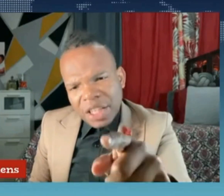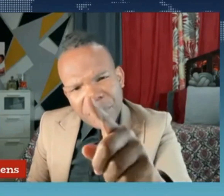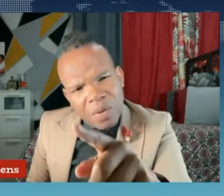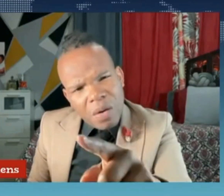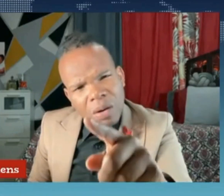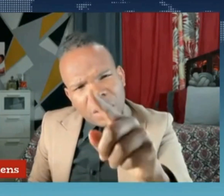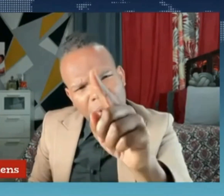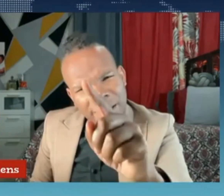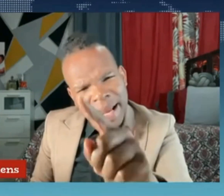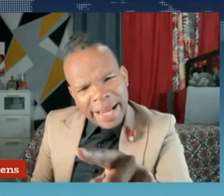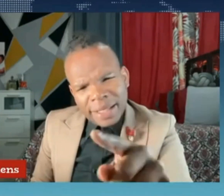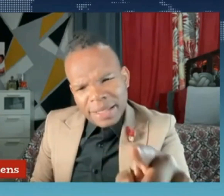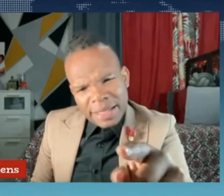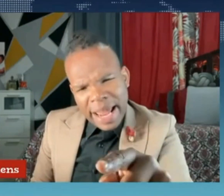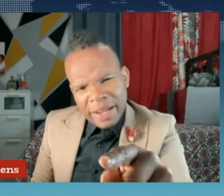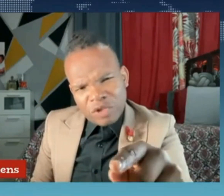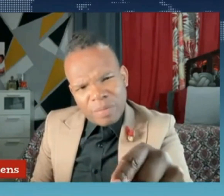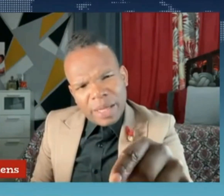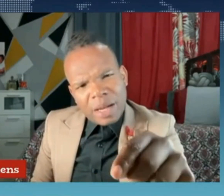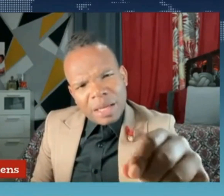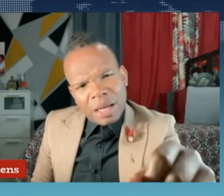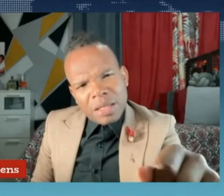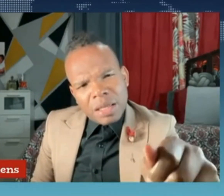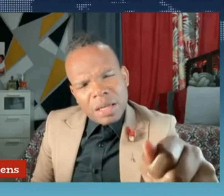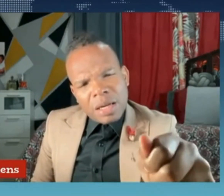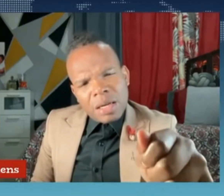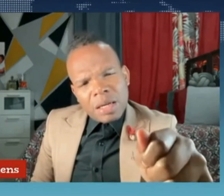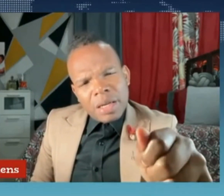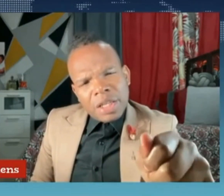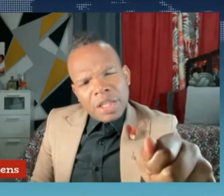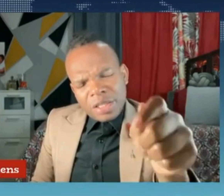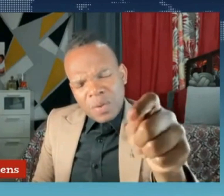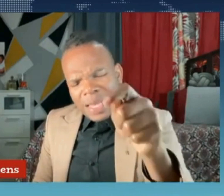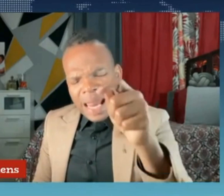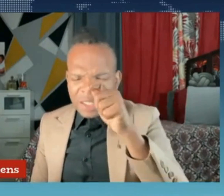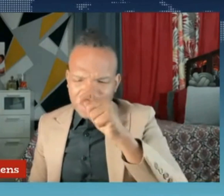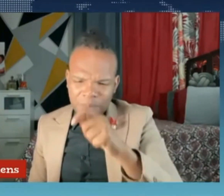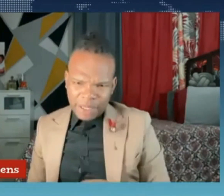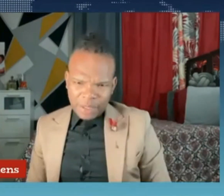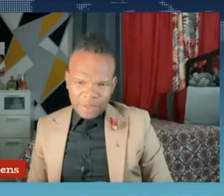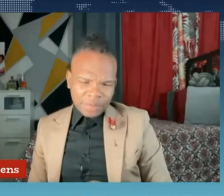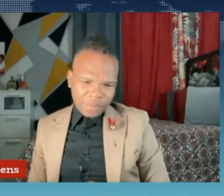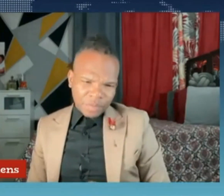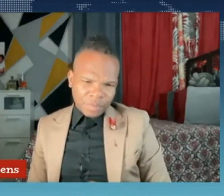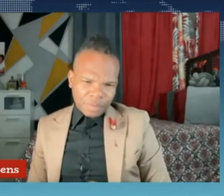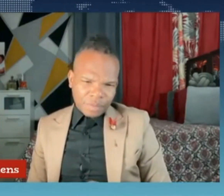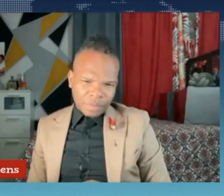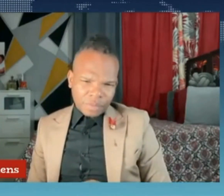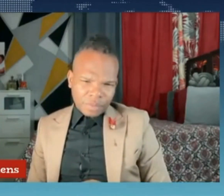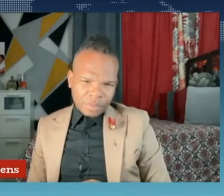I'm asking you all to like this live, Jamaica, because you see, while I speak,